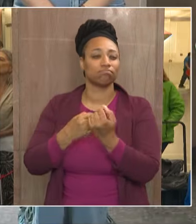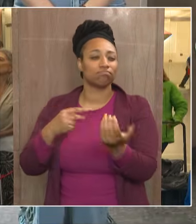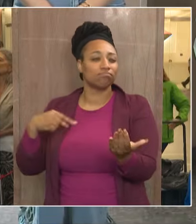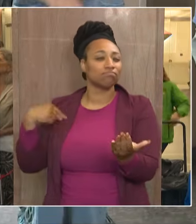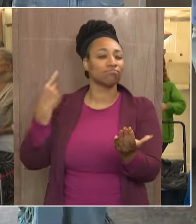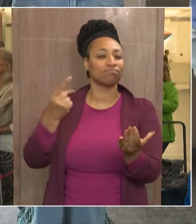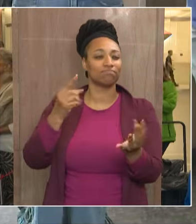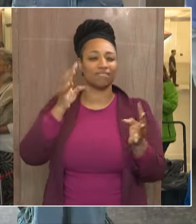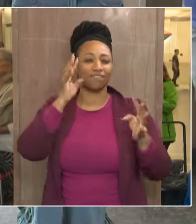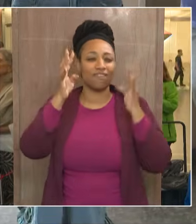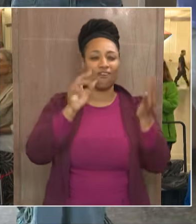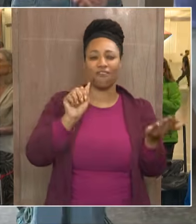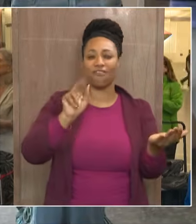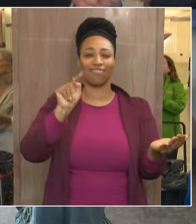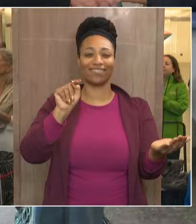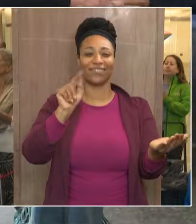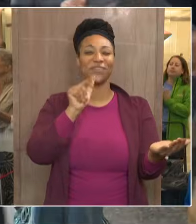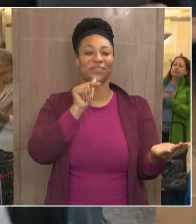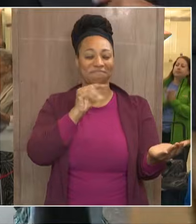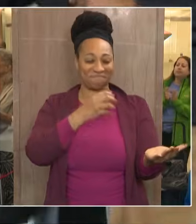Muriel Bowser.